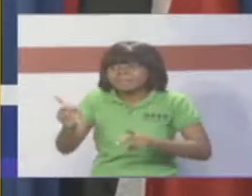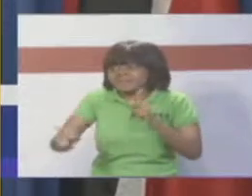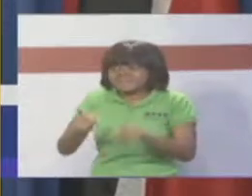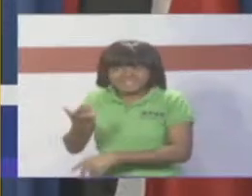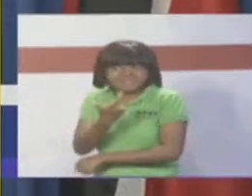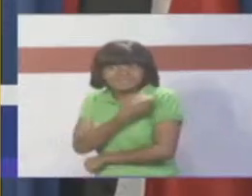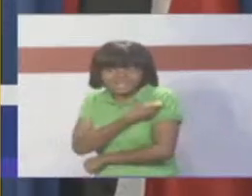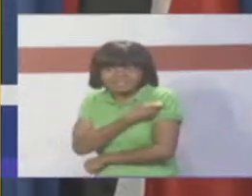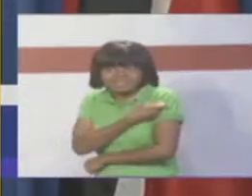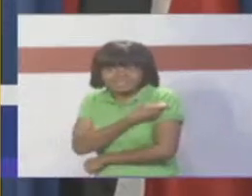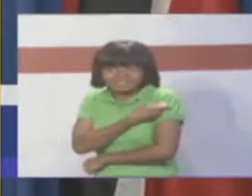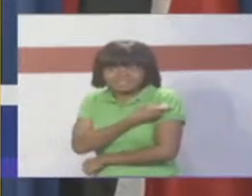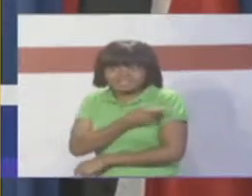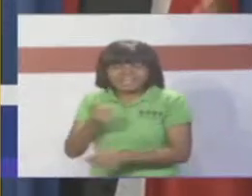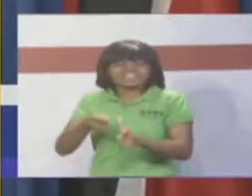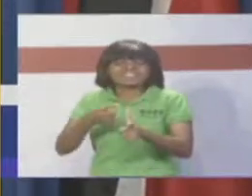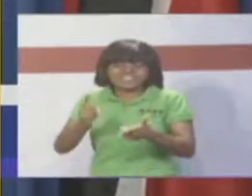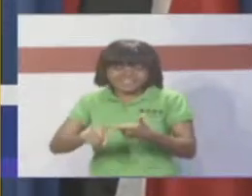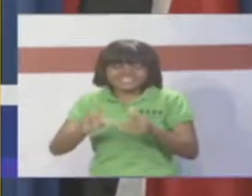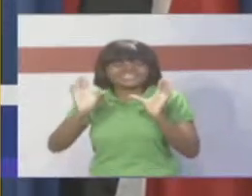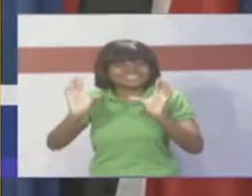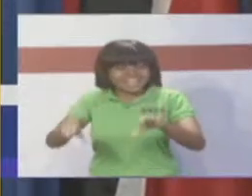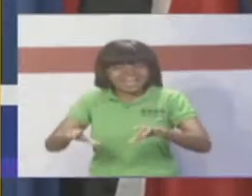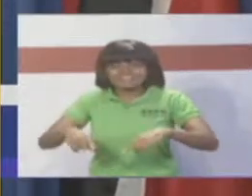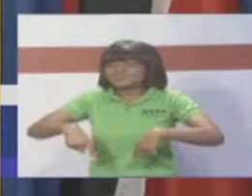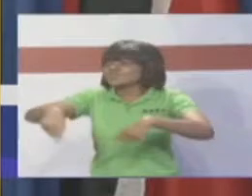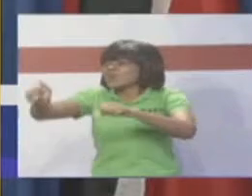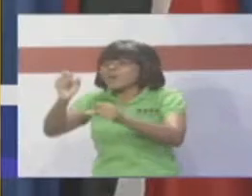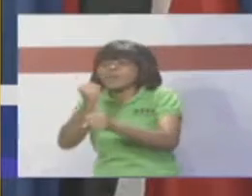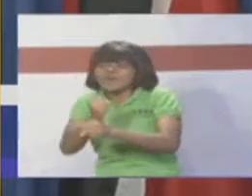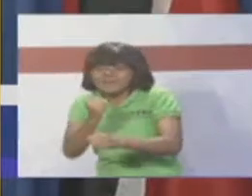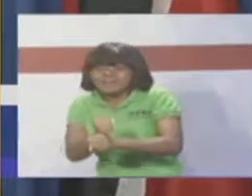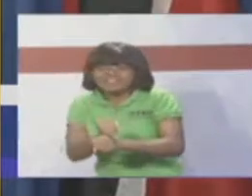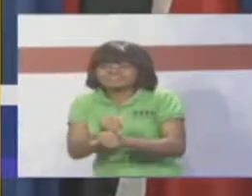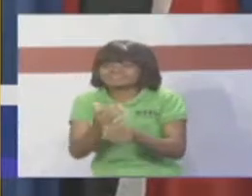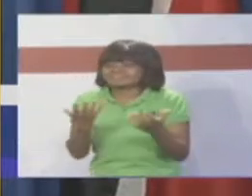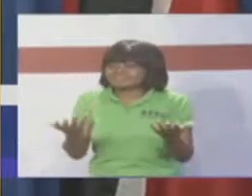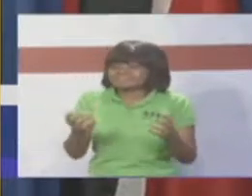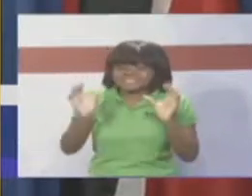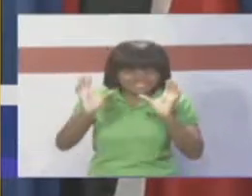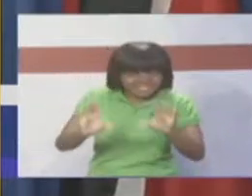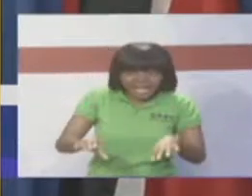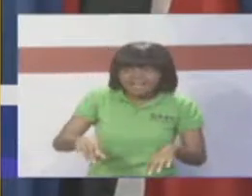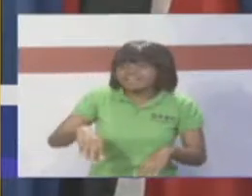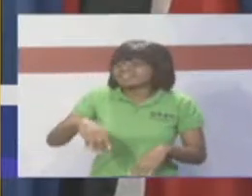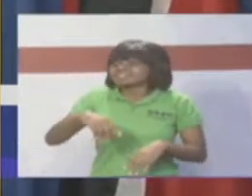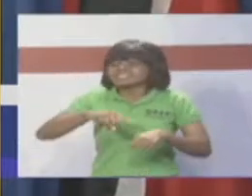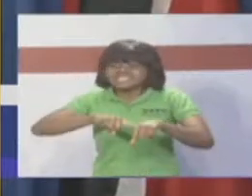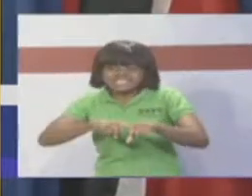And because they're all vaccinated to that level, there's a bit of comfort in interacting going forward.